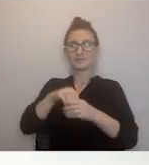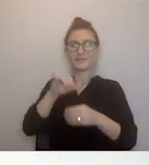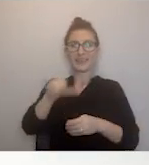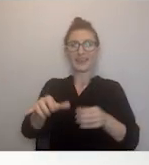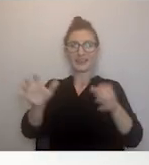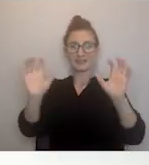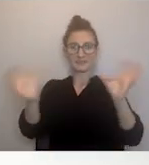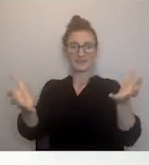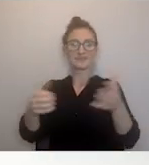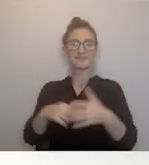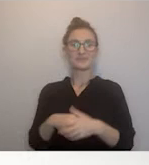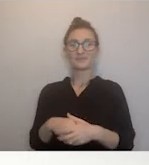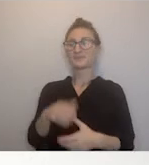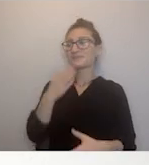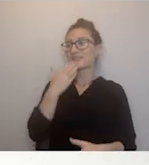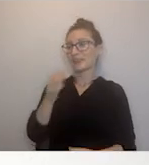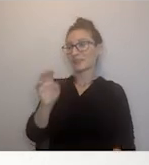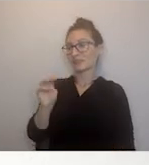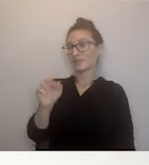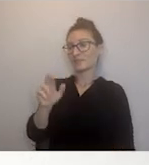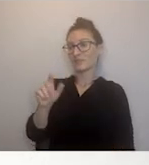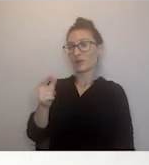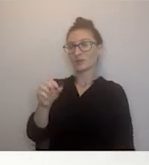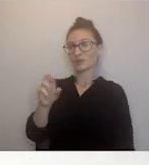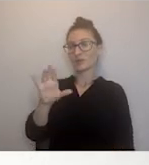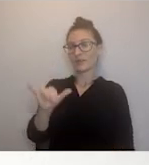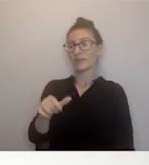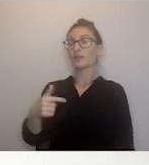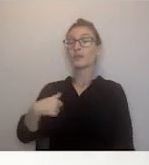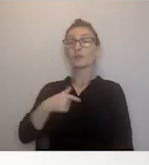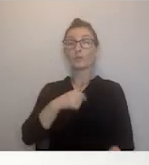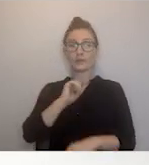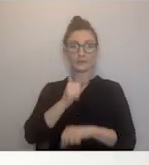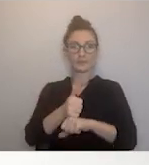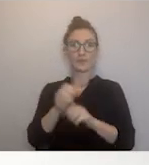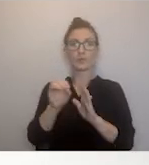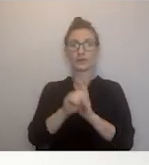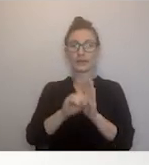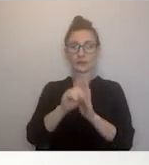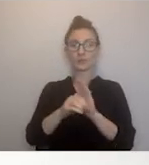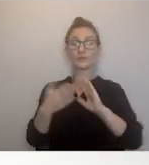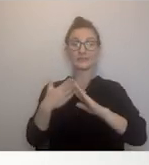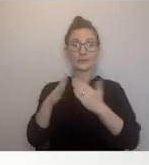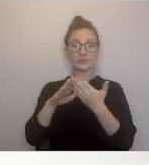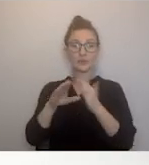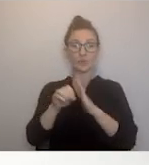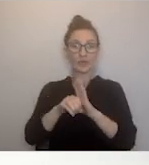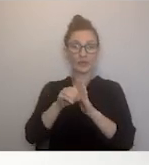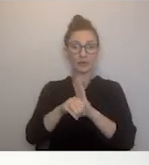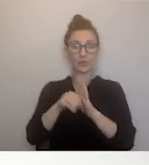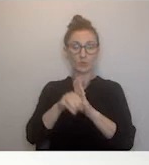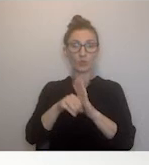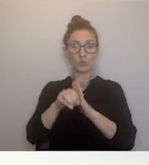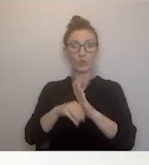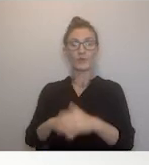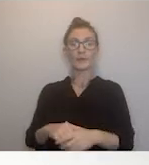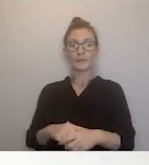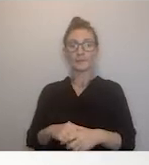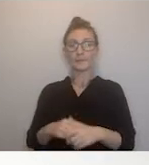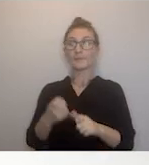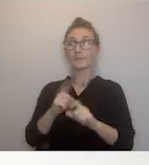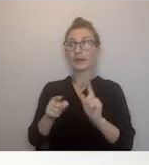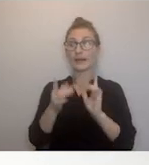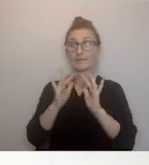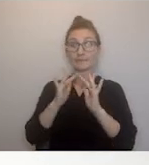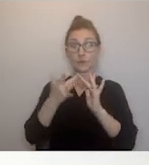part of the collective model for sure. Thank you, Marjorie. We are Central Florida. We're in downtown Orlando, but